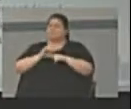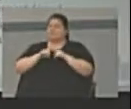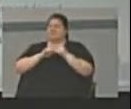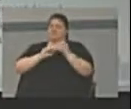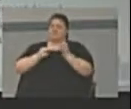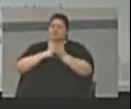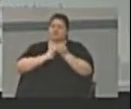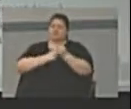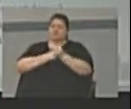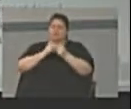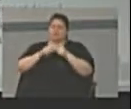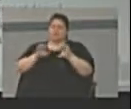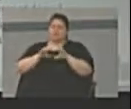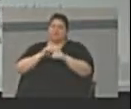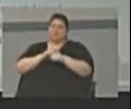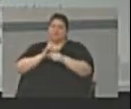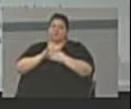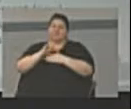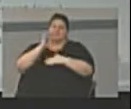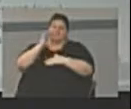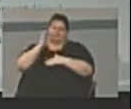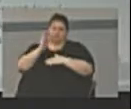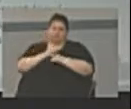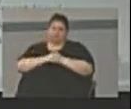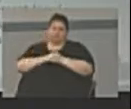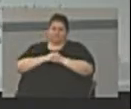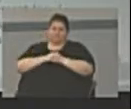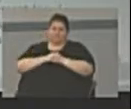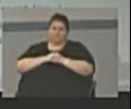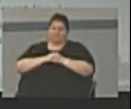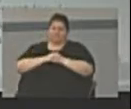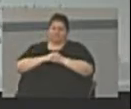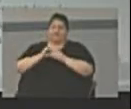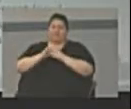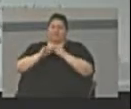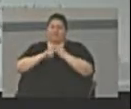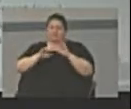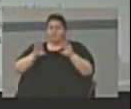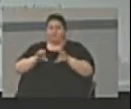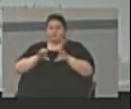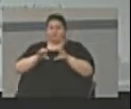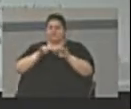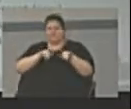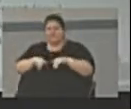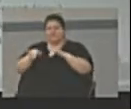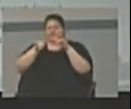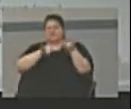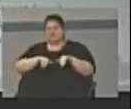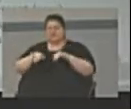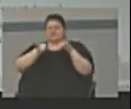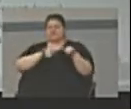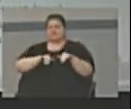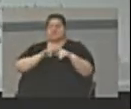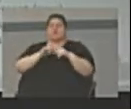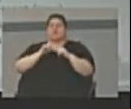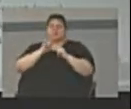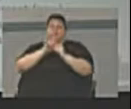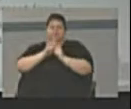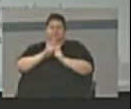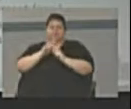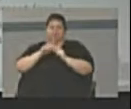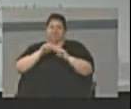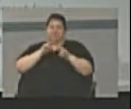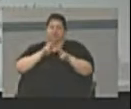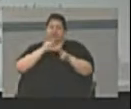us to do in the future and make this something we do on a consistent basis. And particularly when we look at health and food,